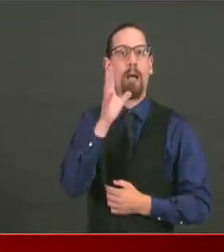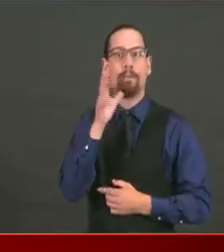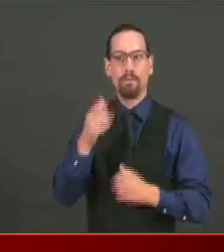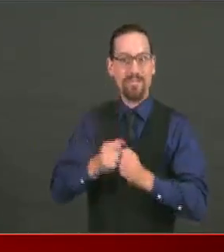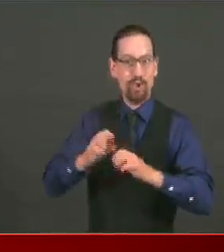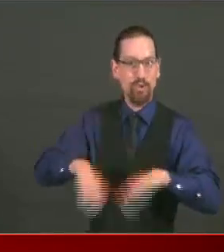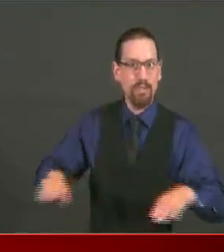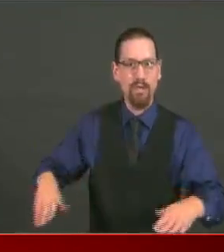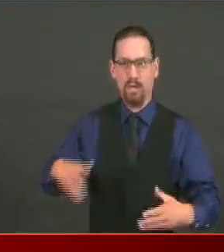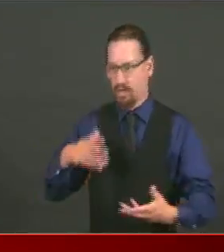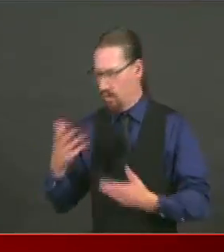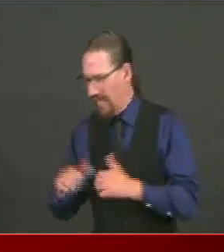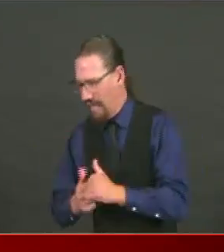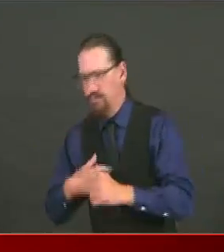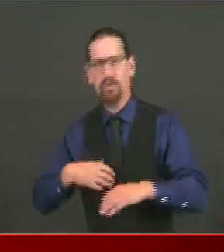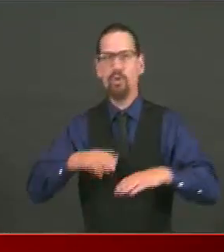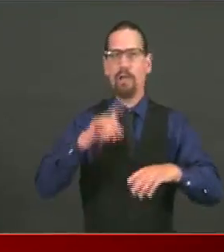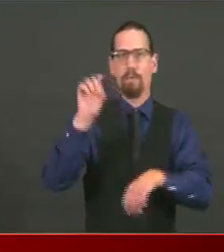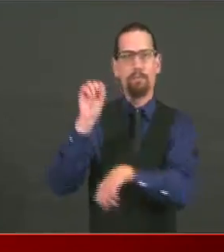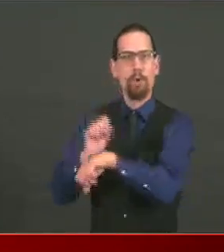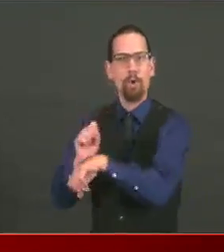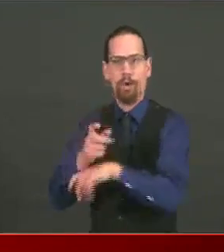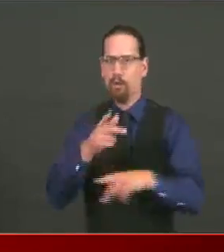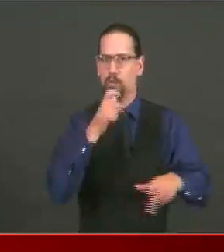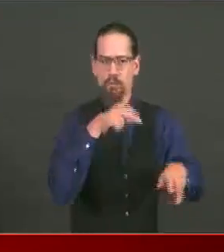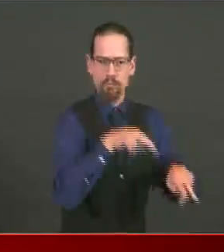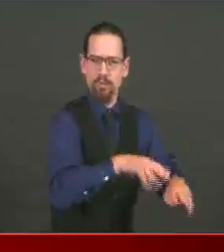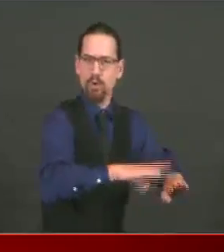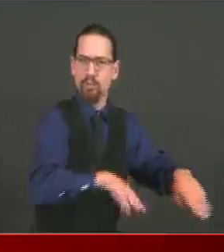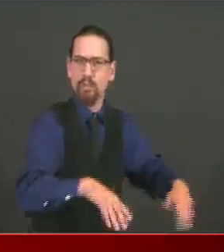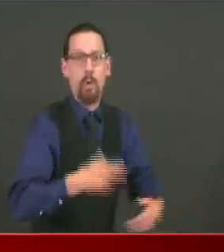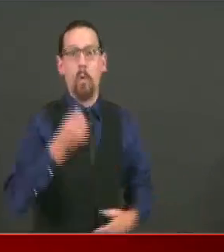to take care of your kids so you can get job training, we're going to wrap